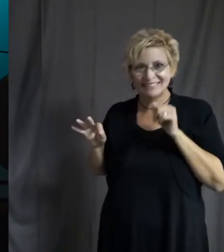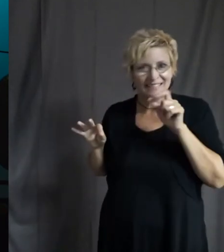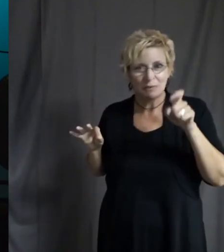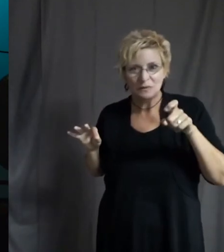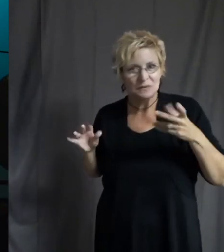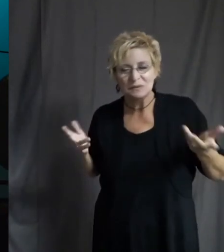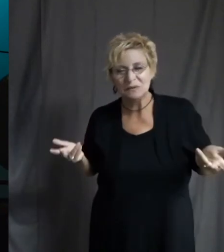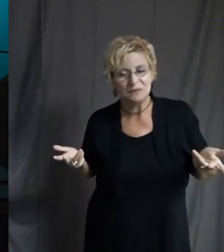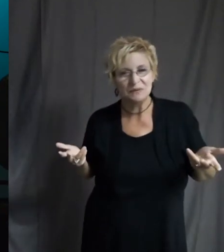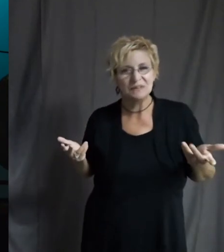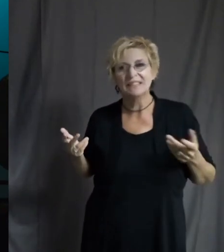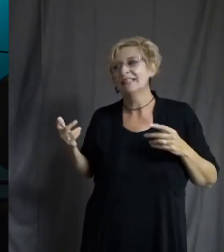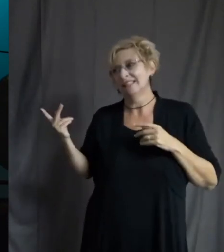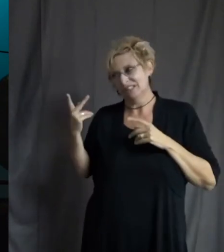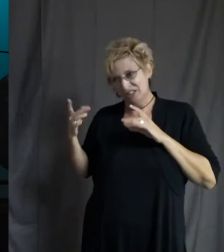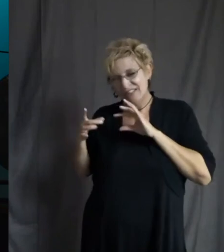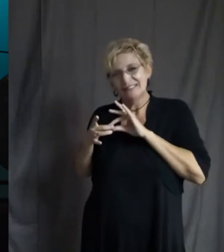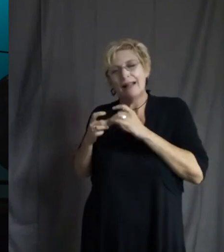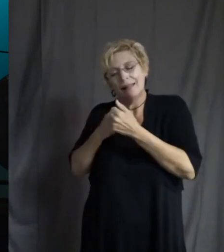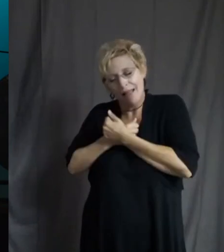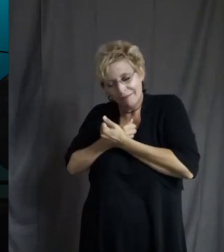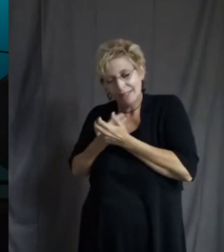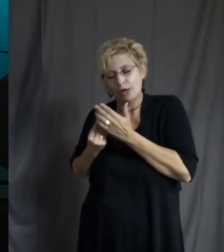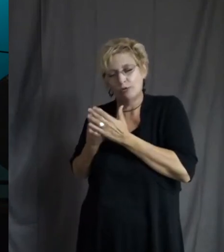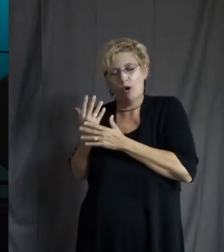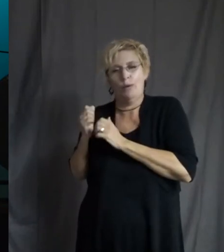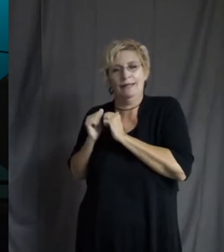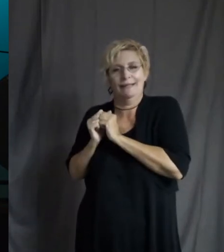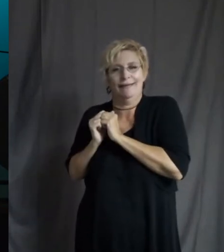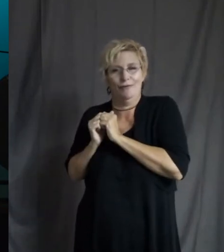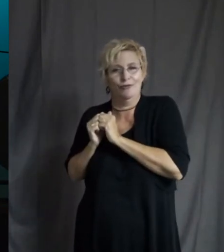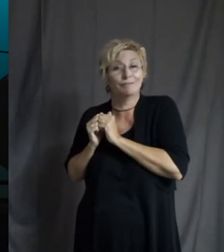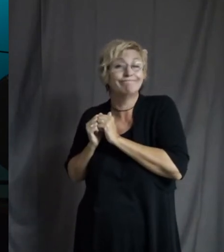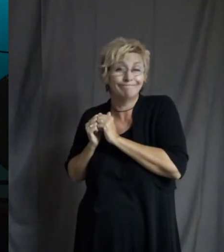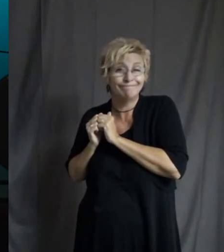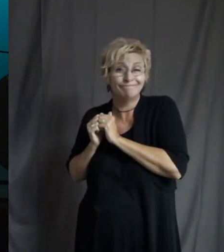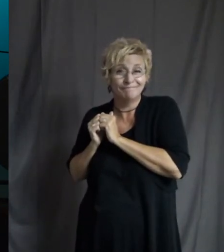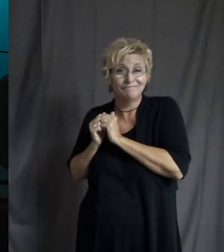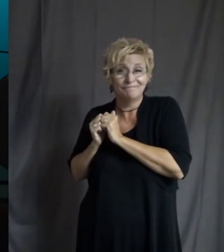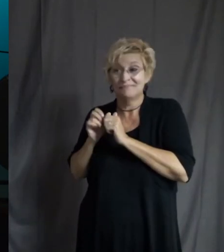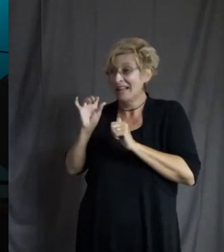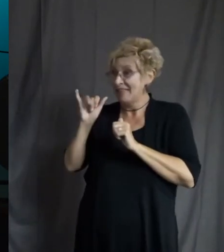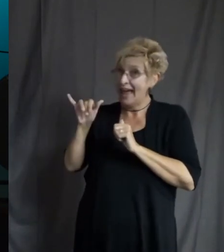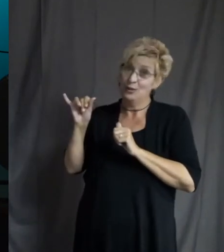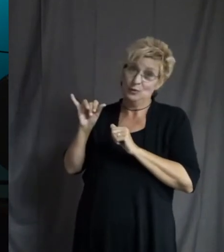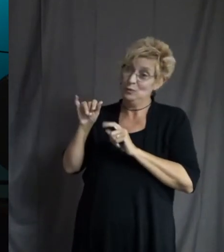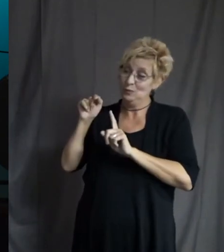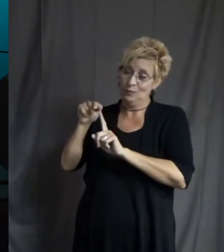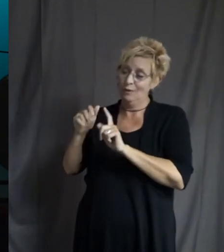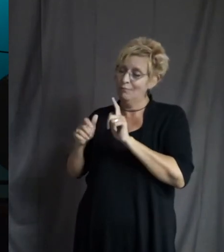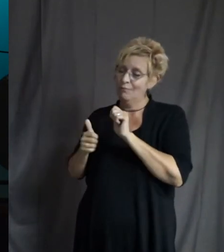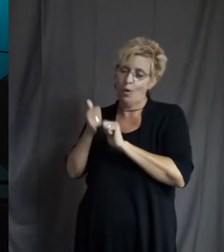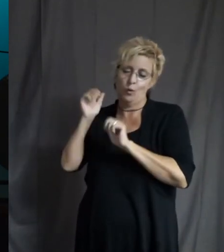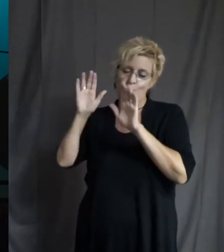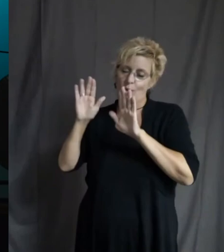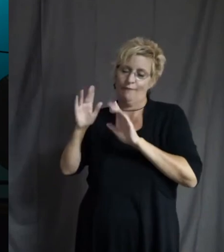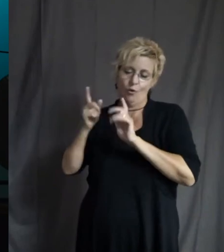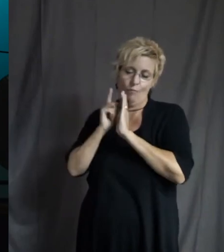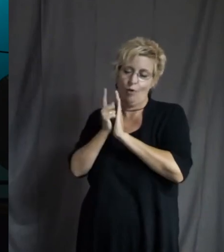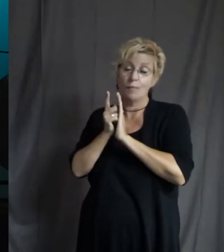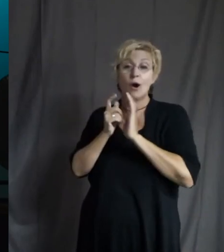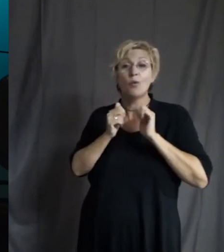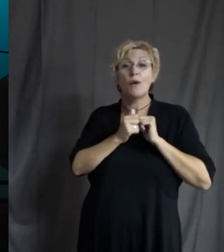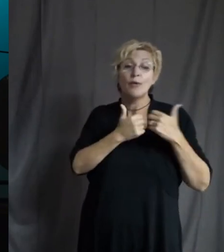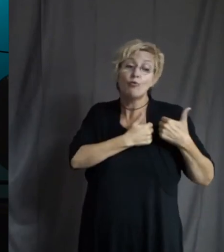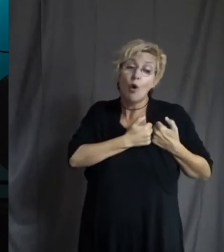that says this isn't supposed to be perfect. It's about loving and growing together. That,